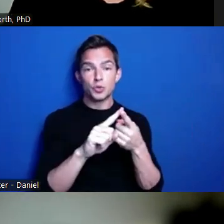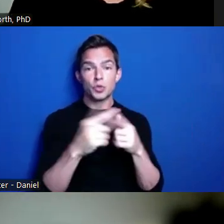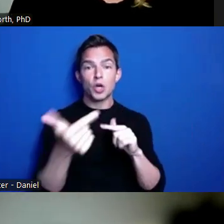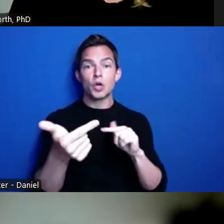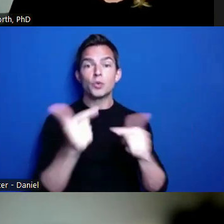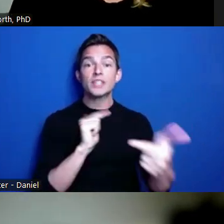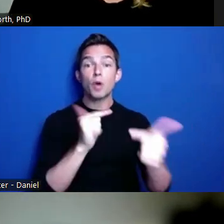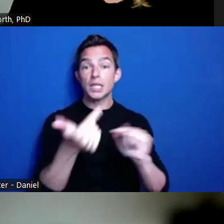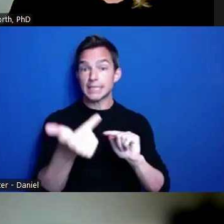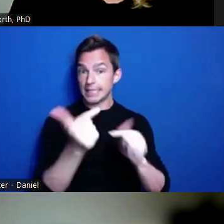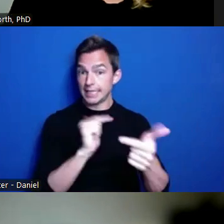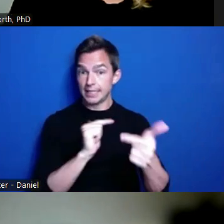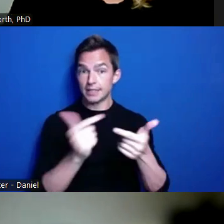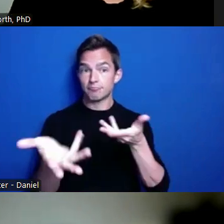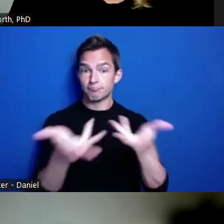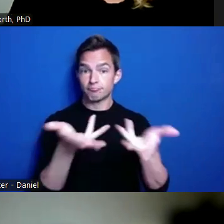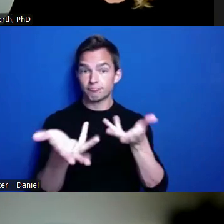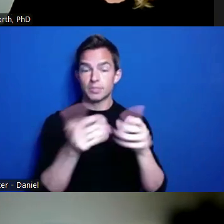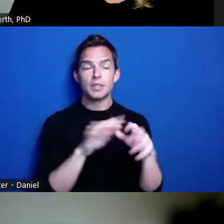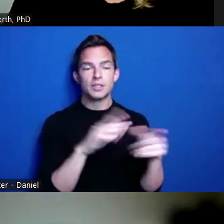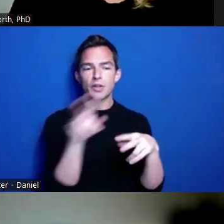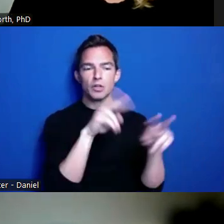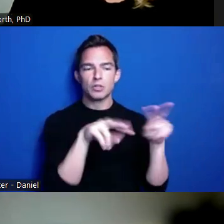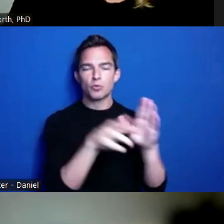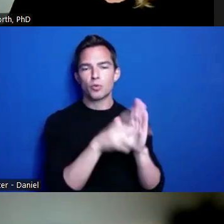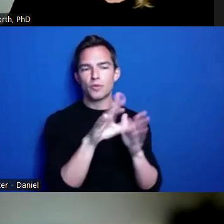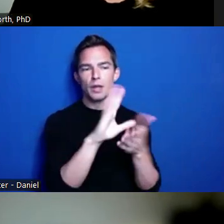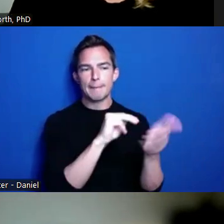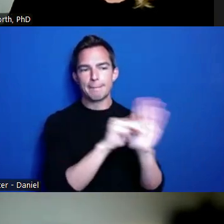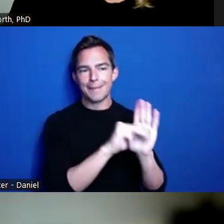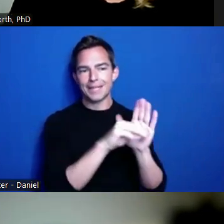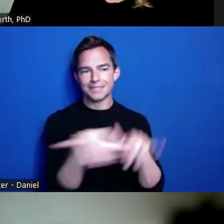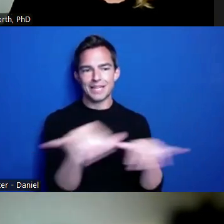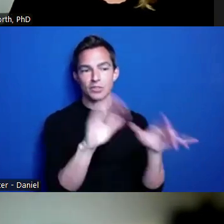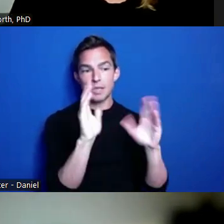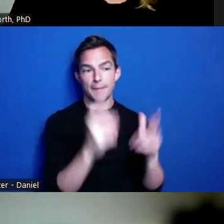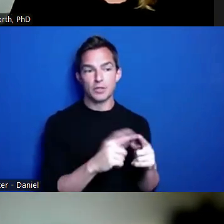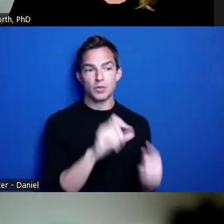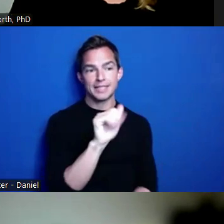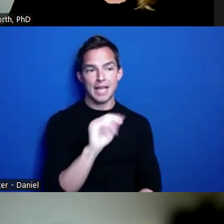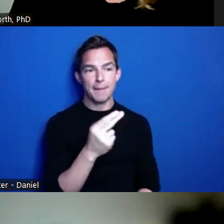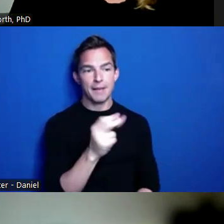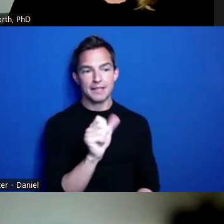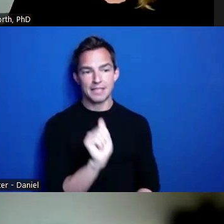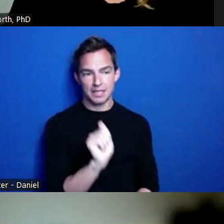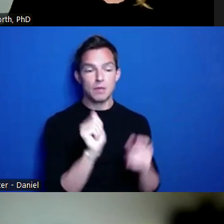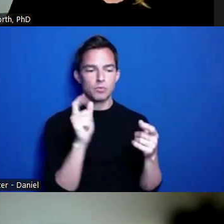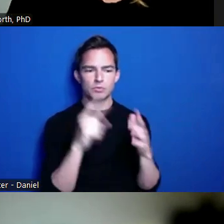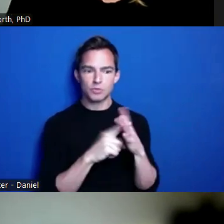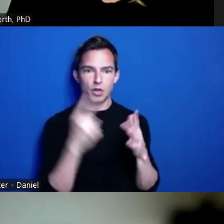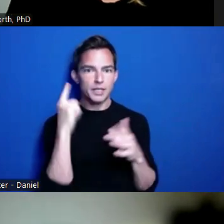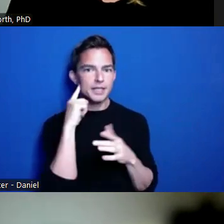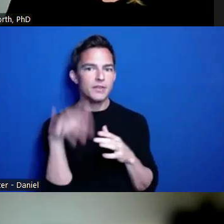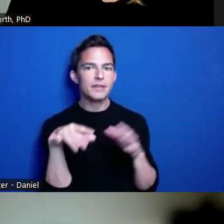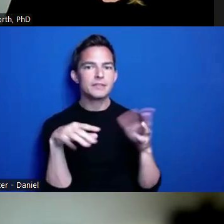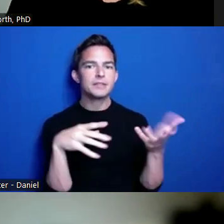starting to see now is states are looking and reviewing their model standards as it compares to SAMHSA's. What we're starting to hear is that there's